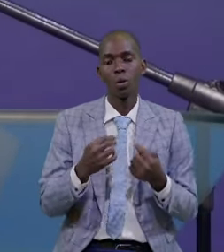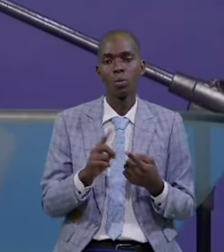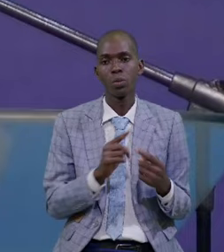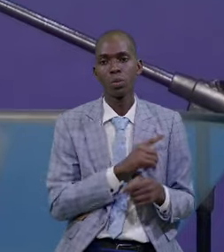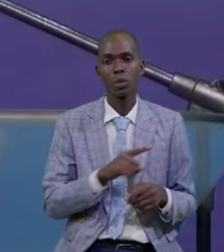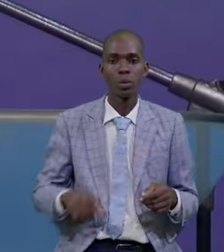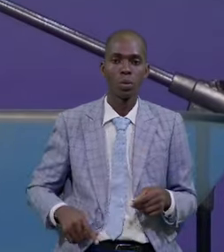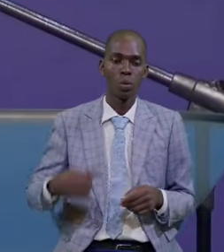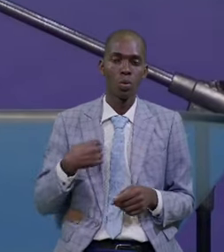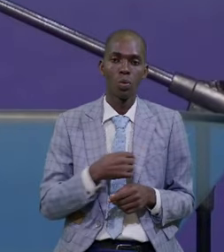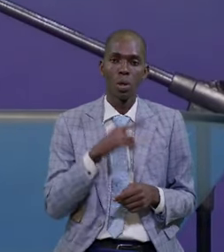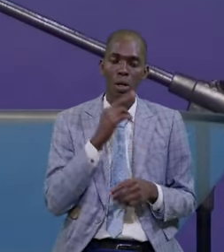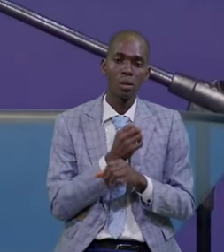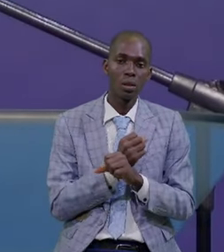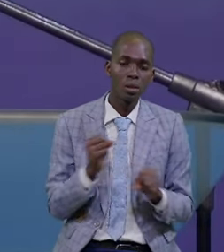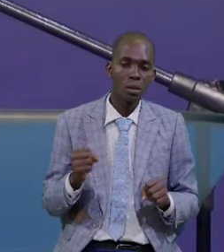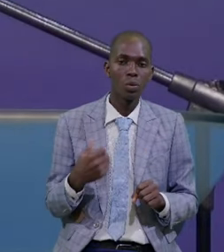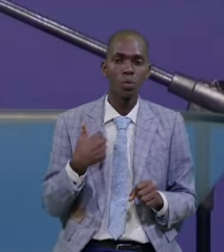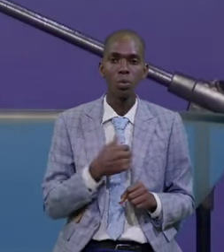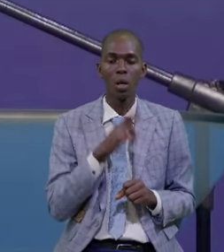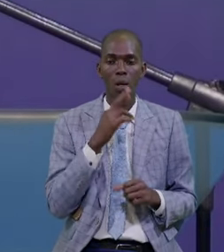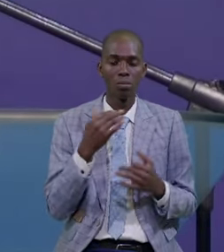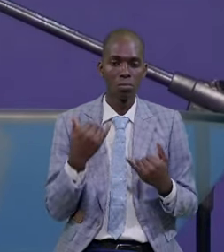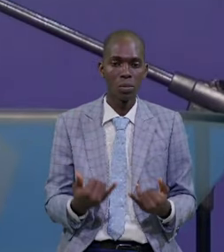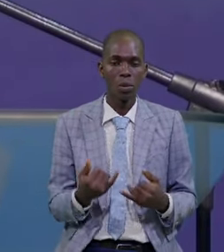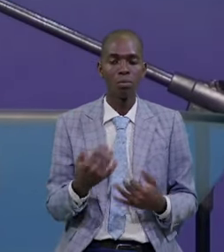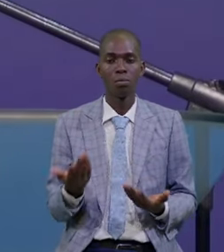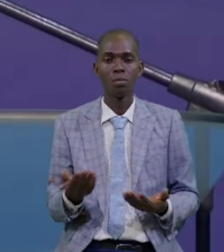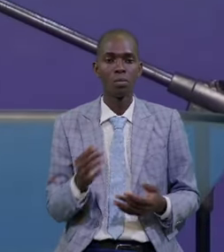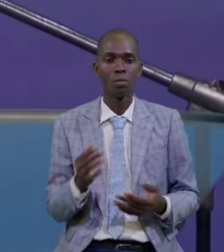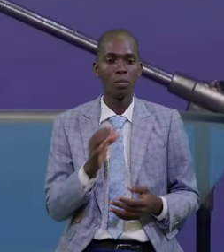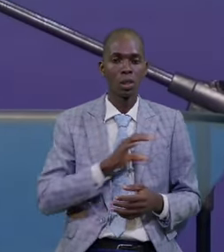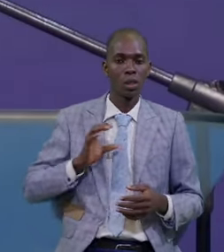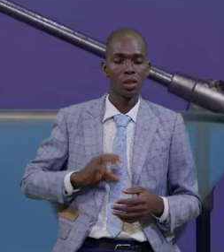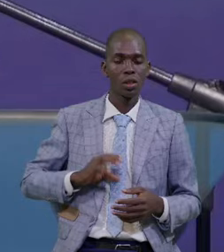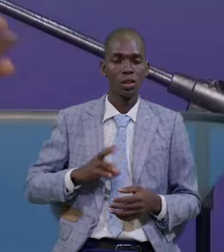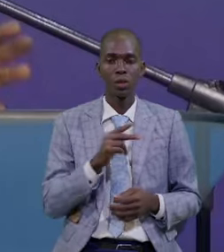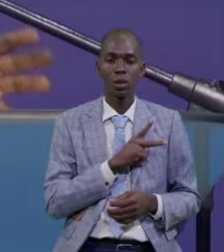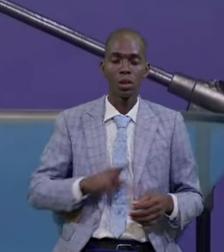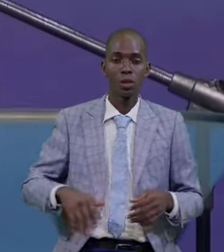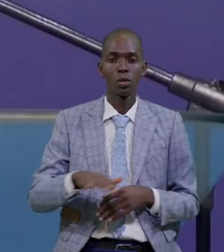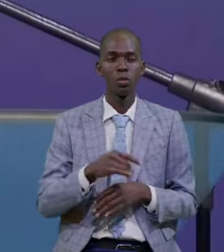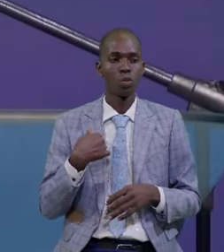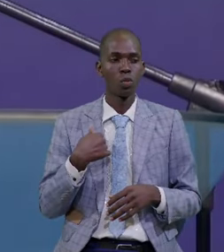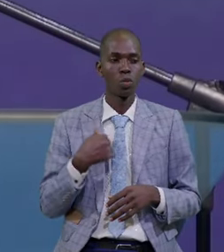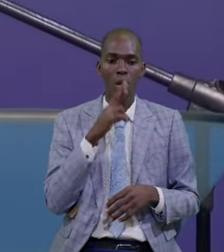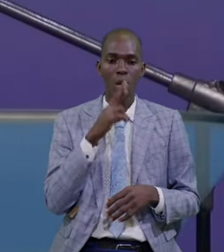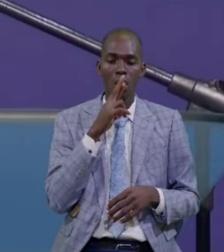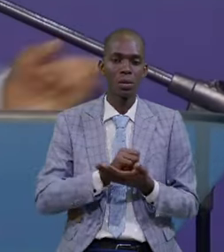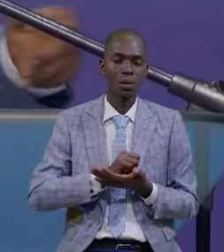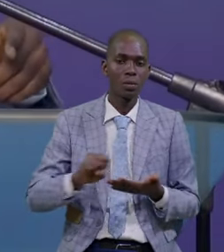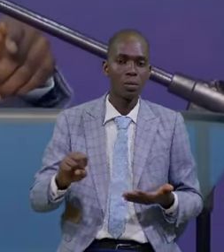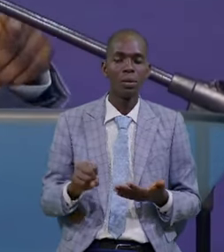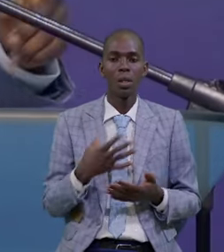saved, already citizens of the kingdom. We're sanctified, we're established in the